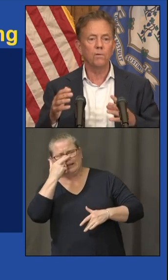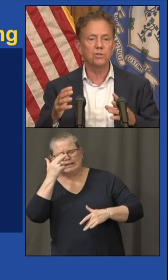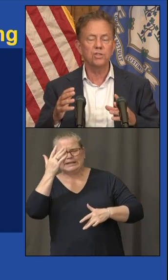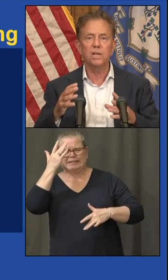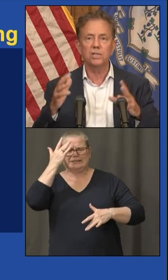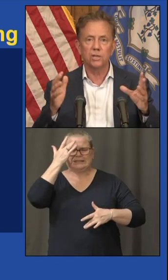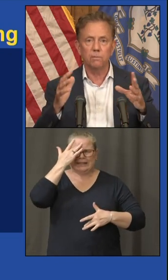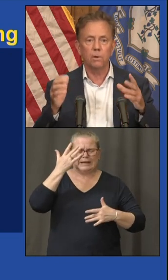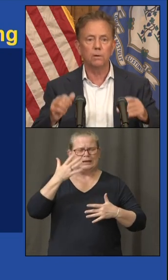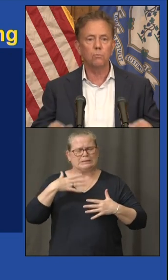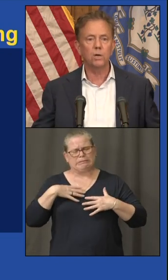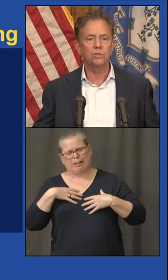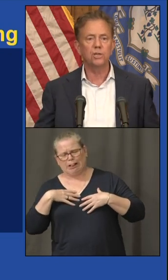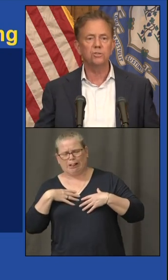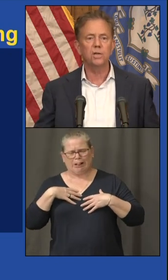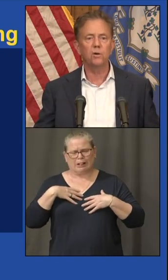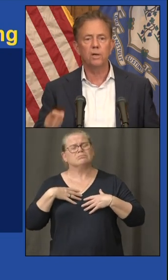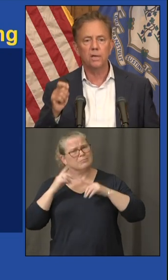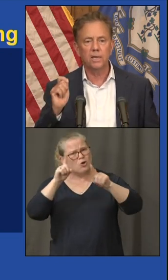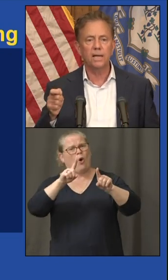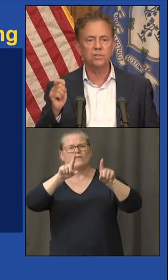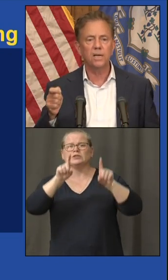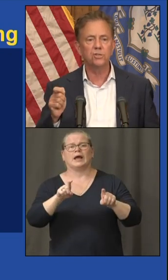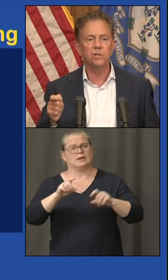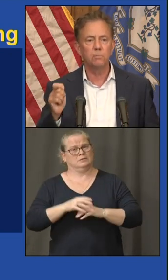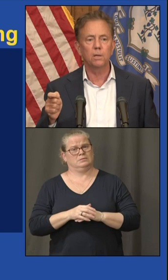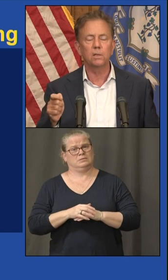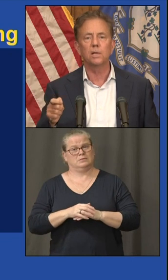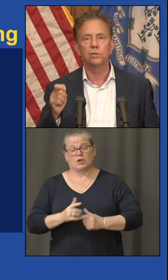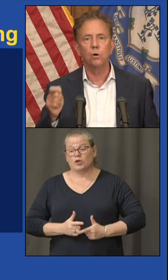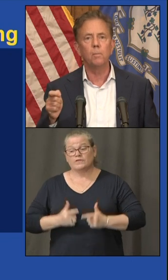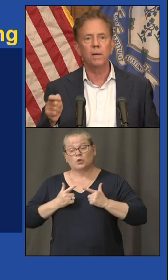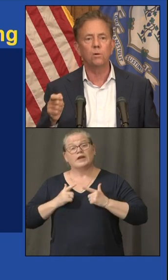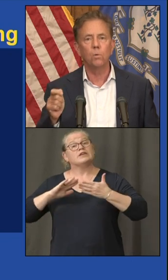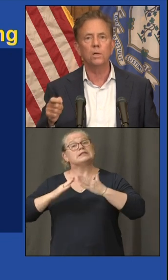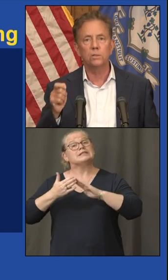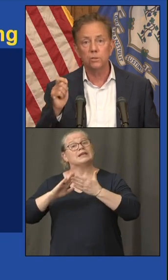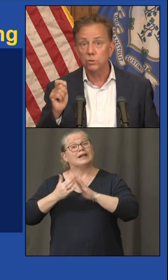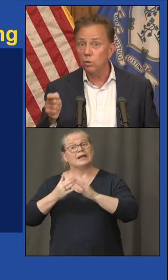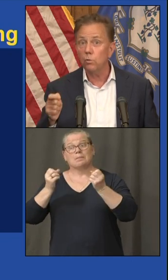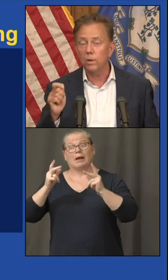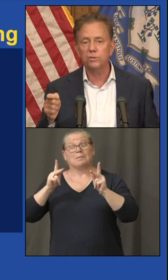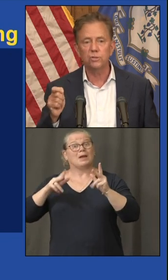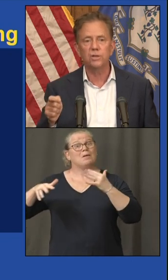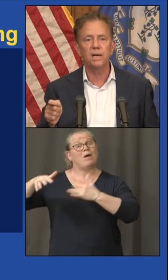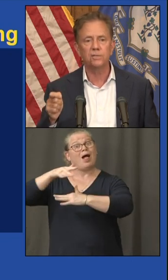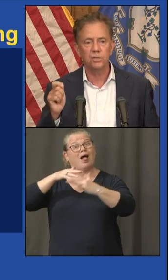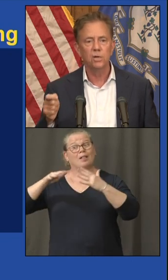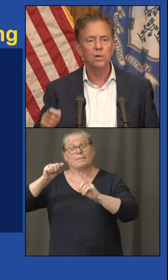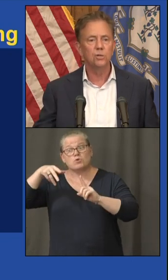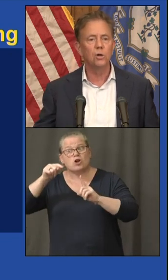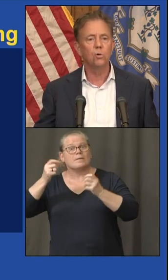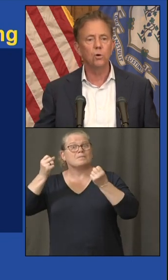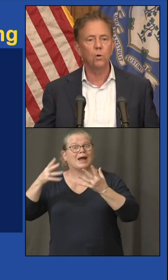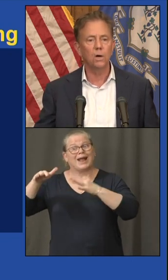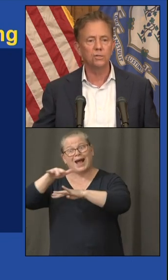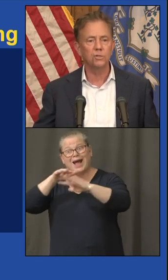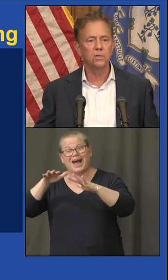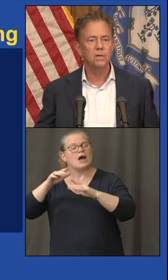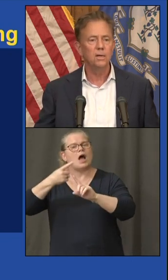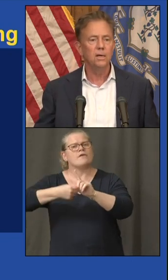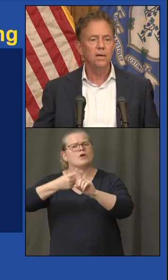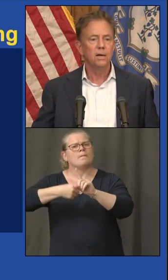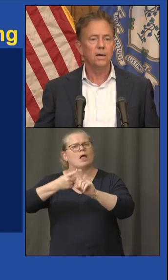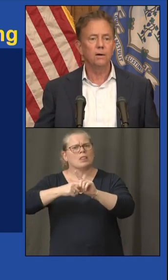in one of our cities in a more congested area, get tested monthly, no matter what, no questions asked, no